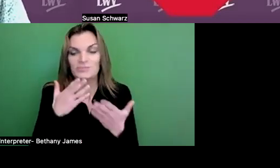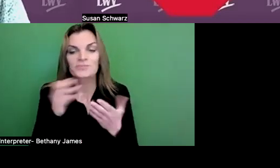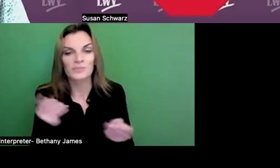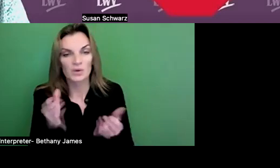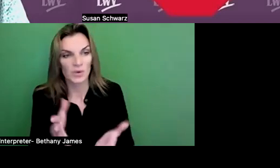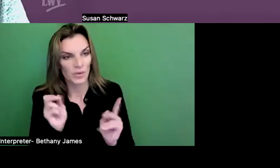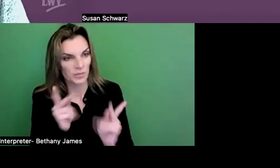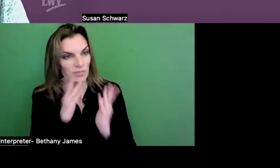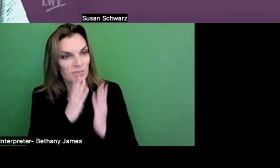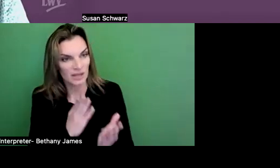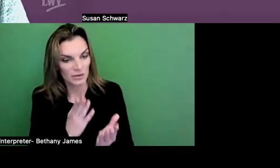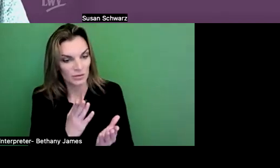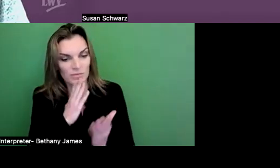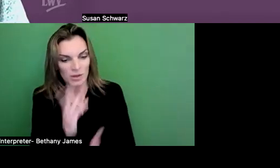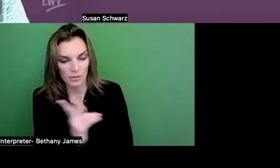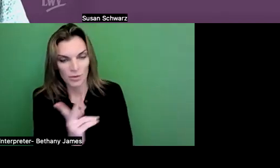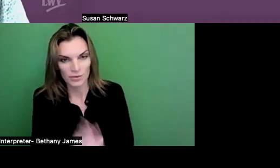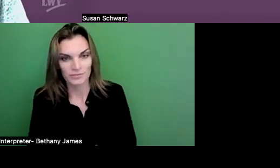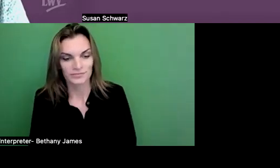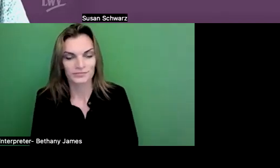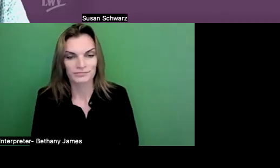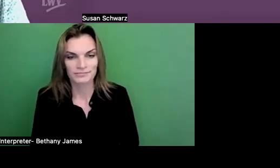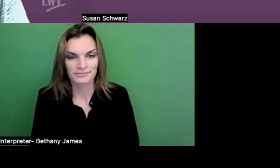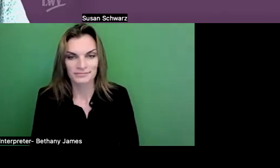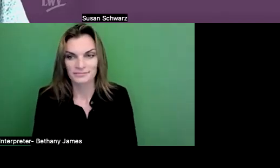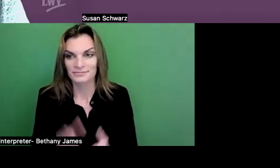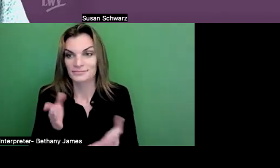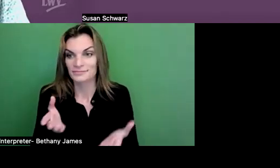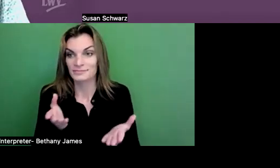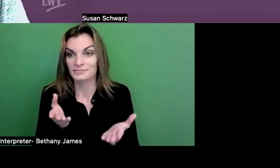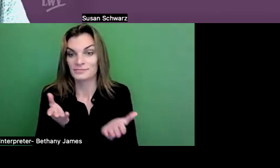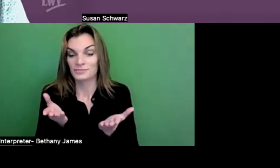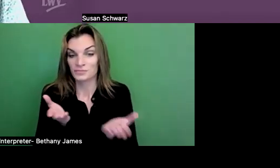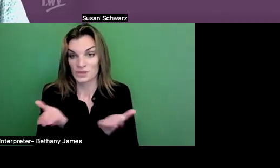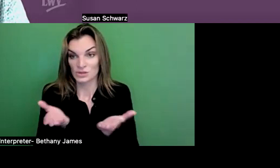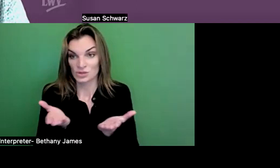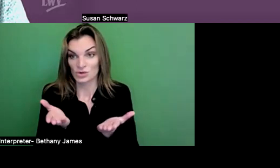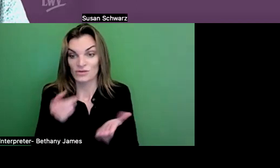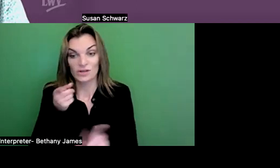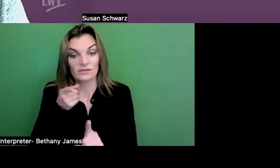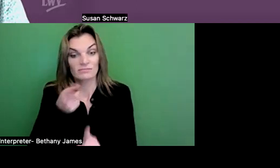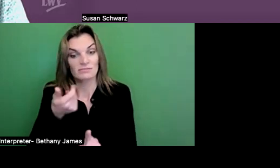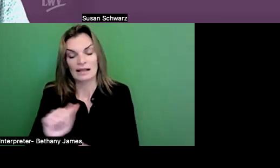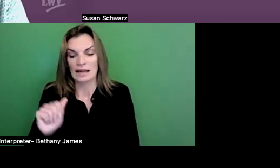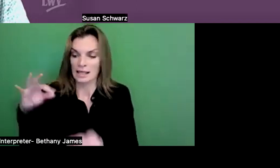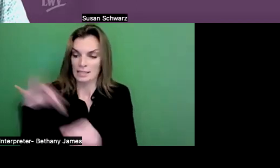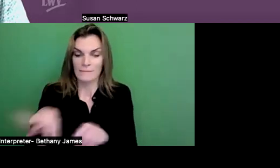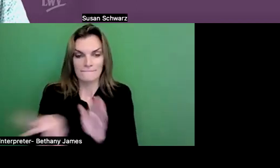you. Thank you both. Serving the public in any elected capacity is a noble and laudable